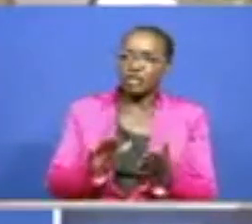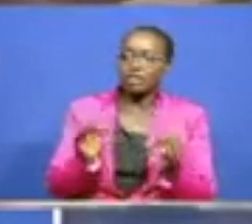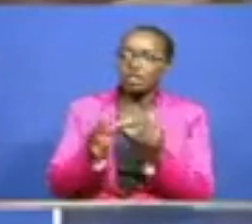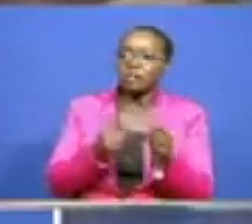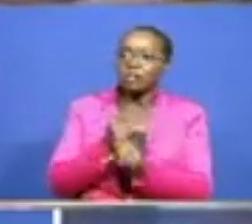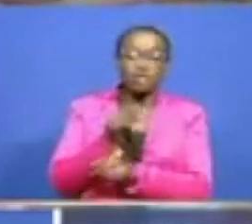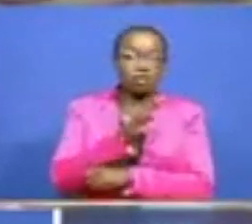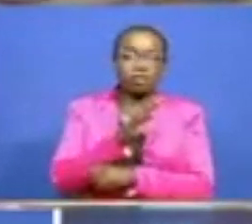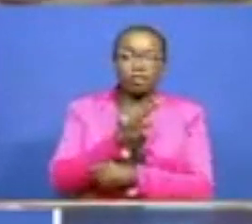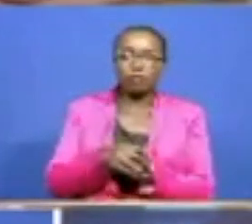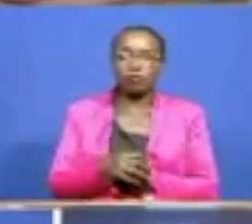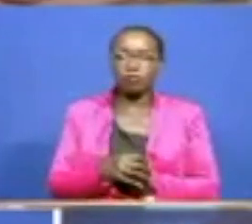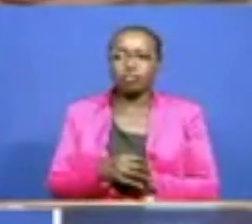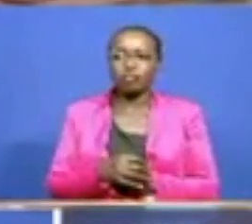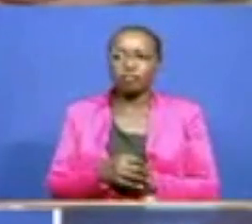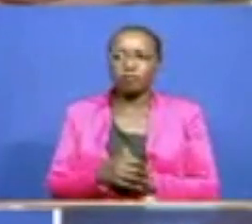Eve.